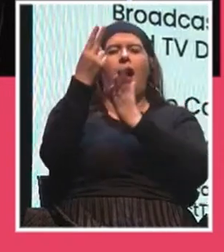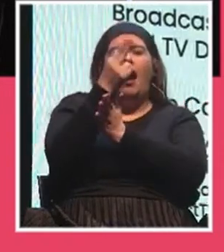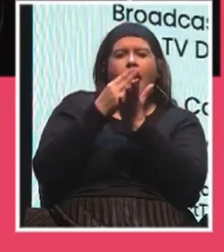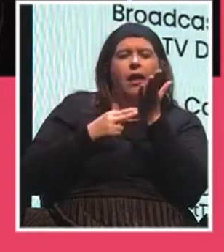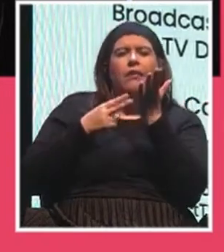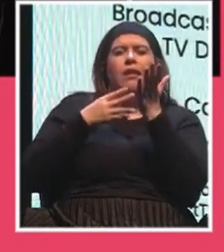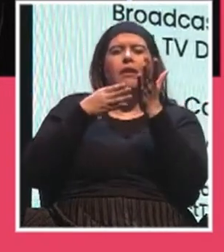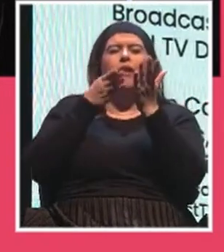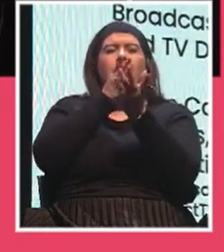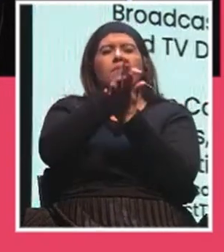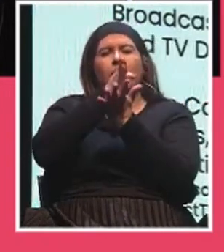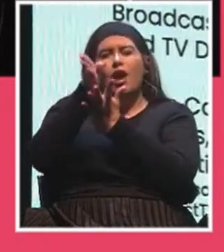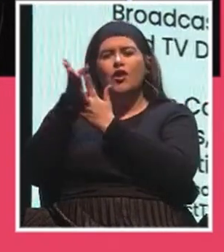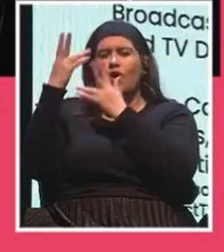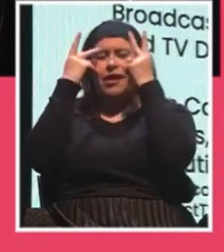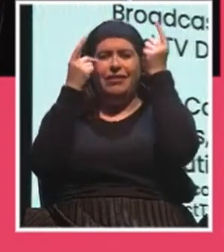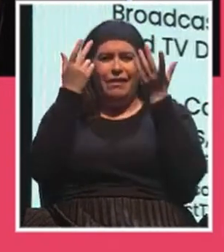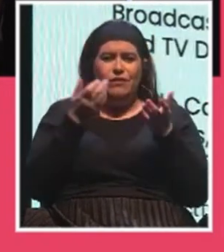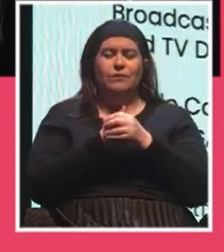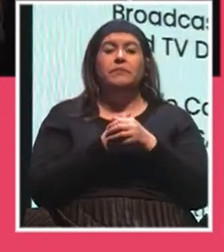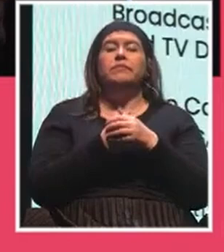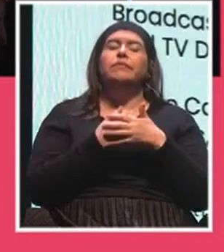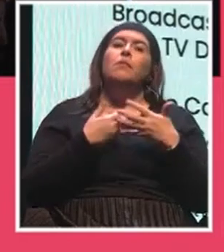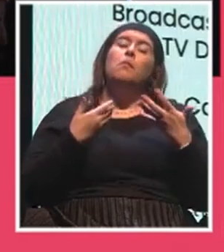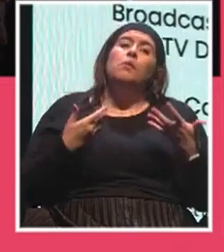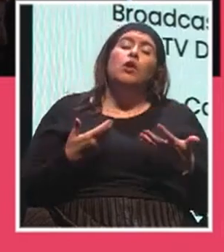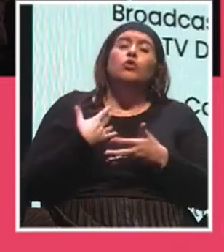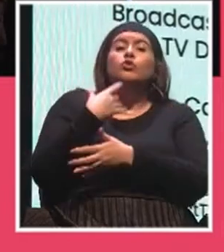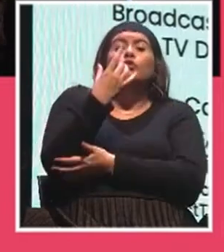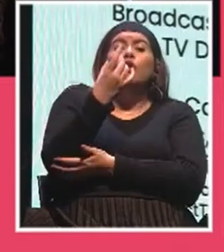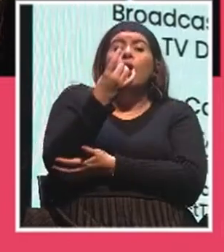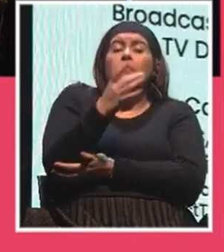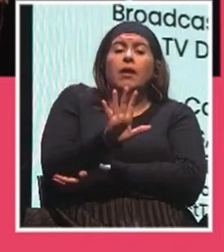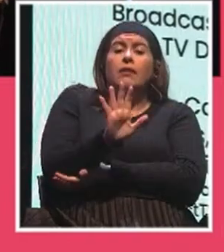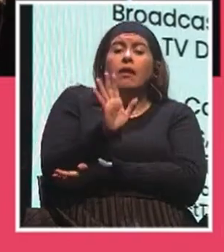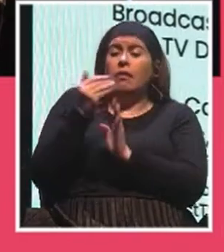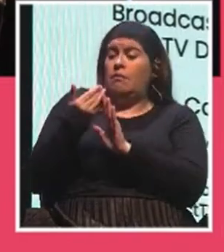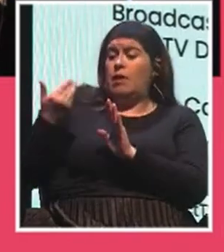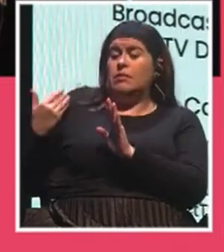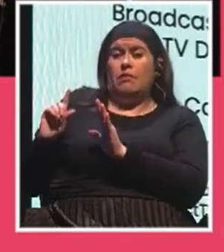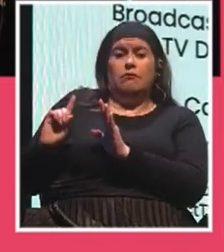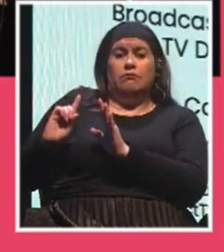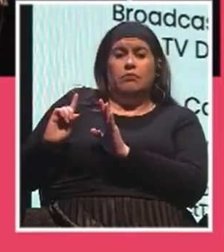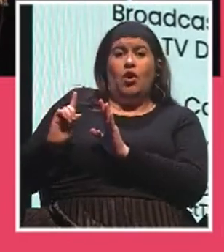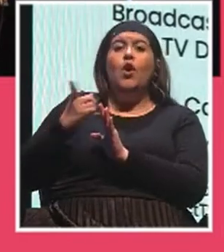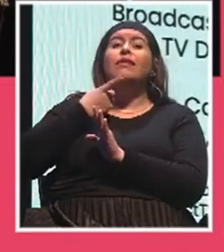But it didn't come from a vacuum. And what's interesting about HBO in